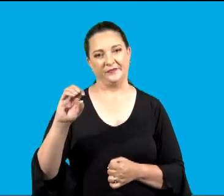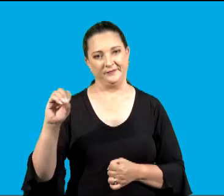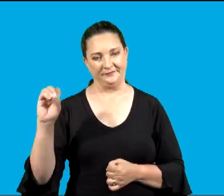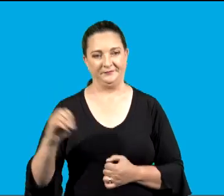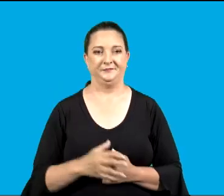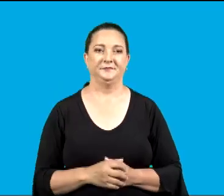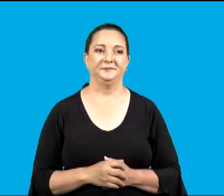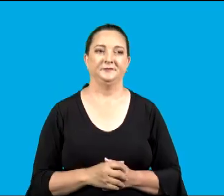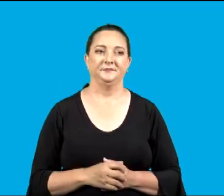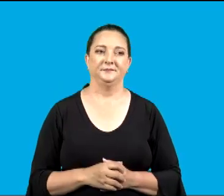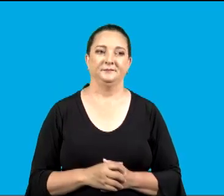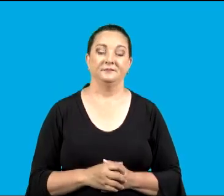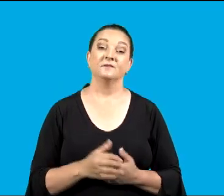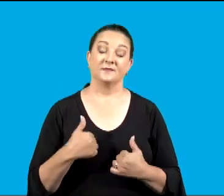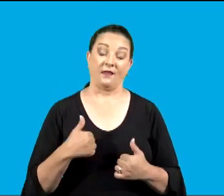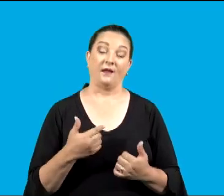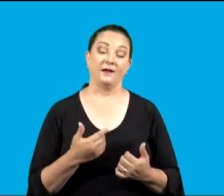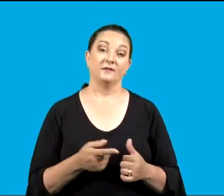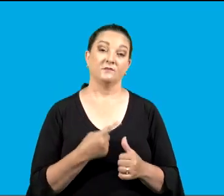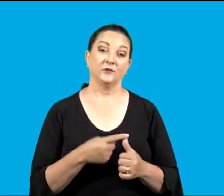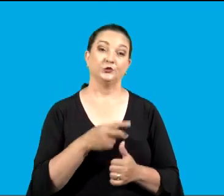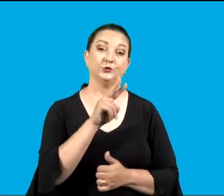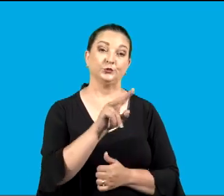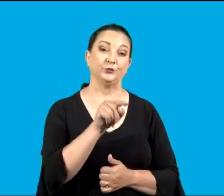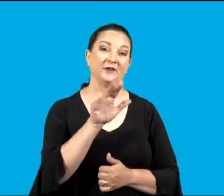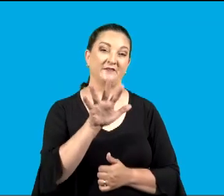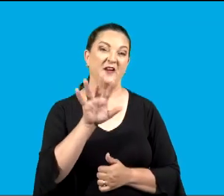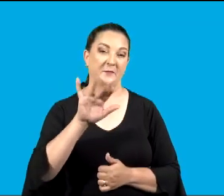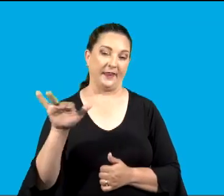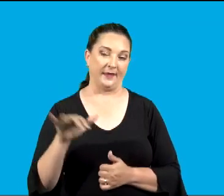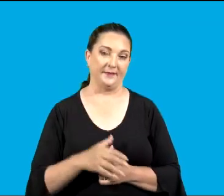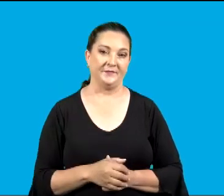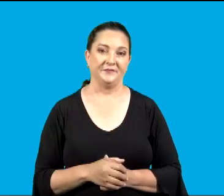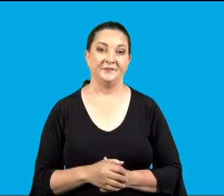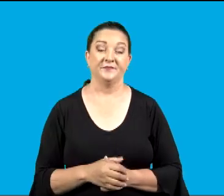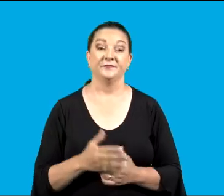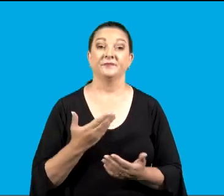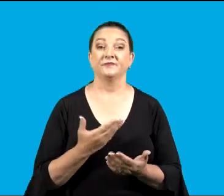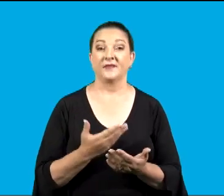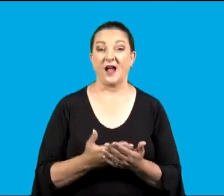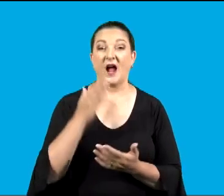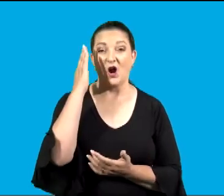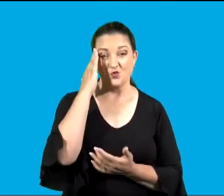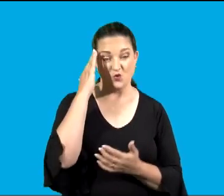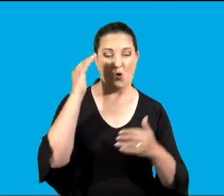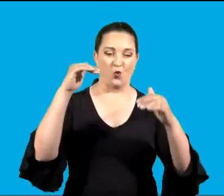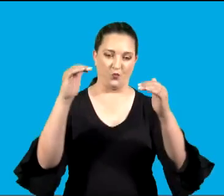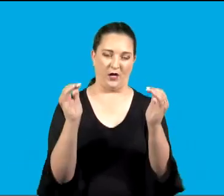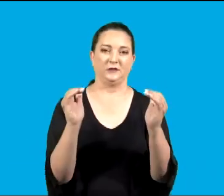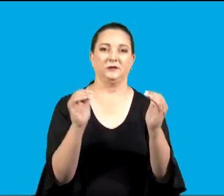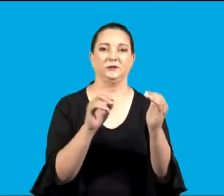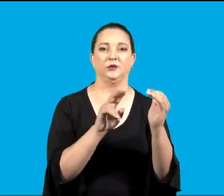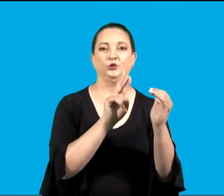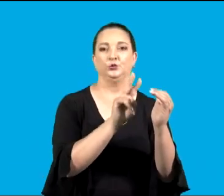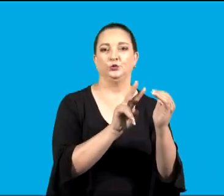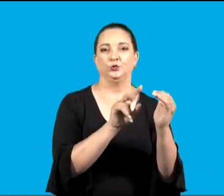1,250,000. That will give me 2.5 million. So I'll come here and I'll say my cost of sales, I know it must be in bracket,